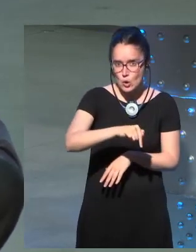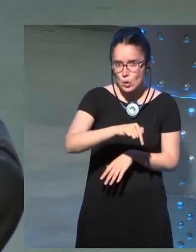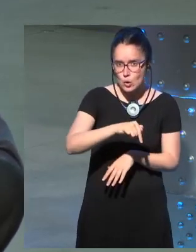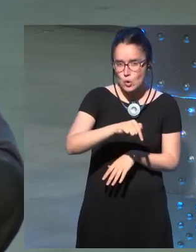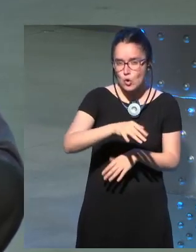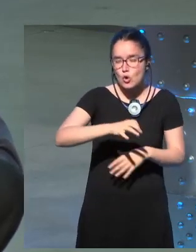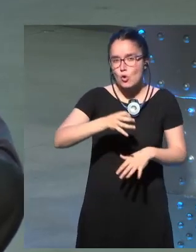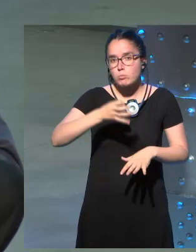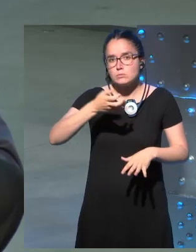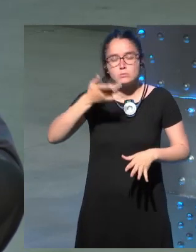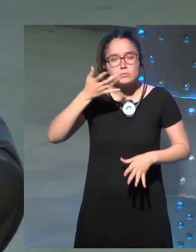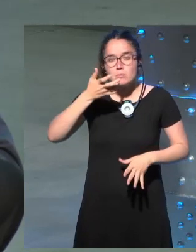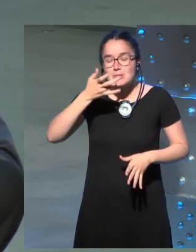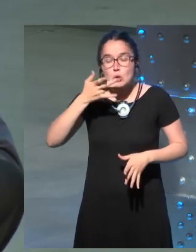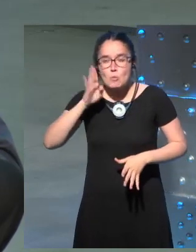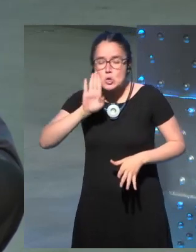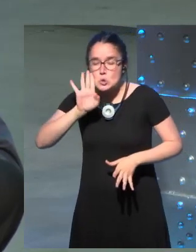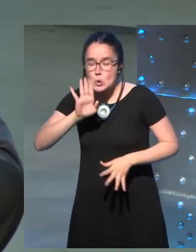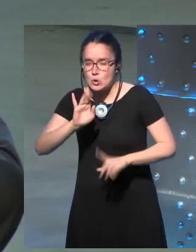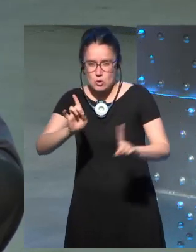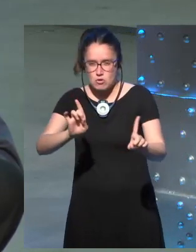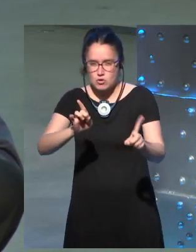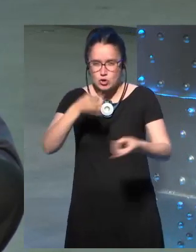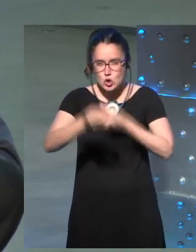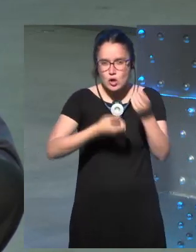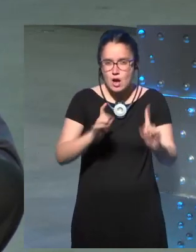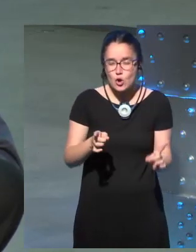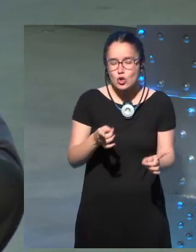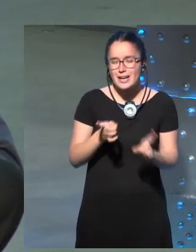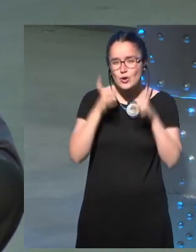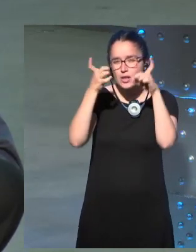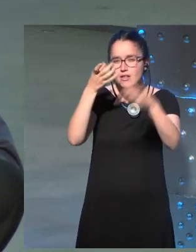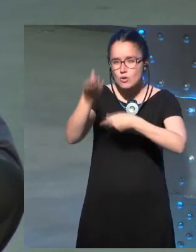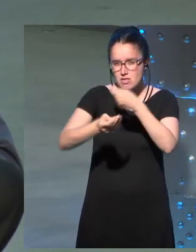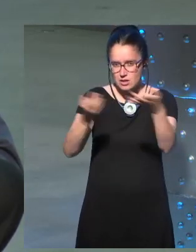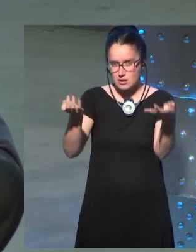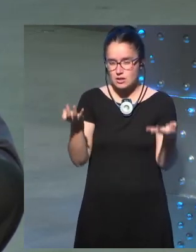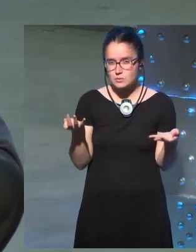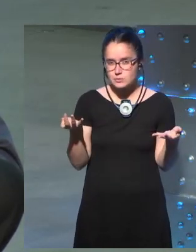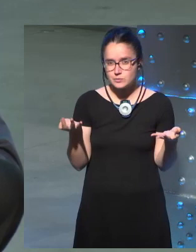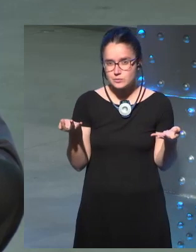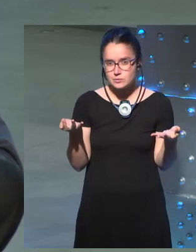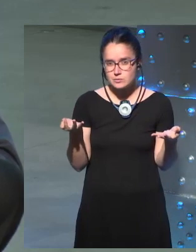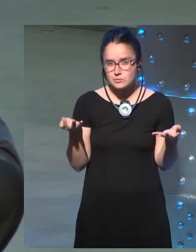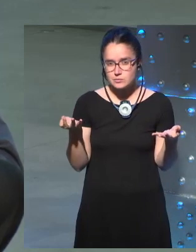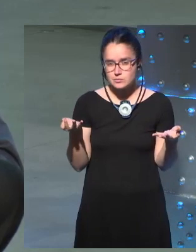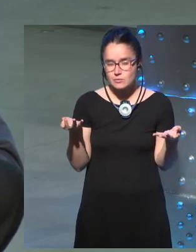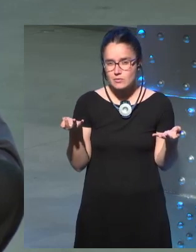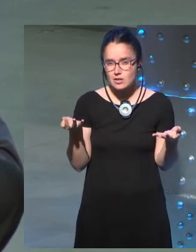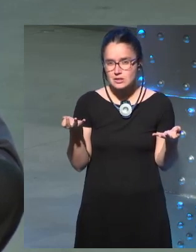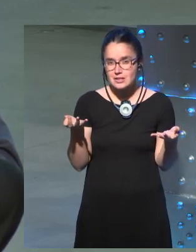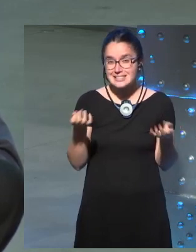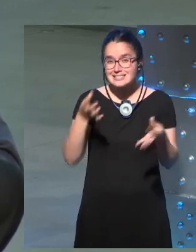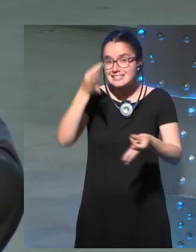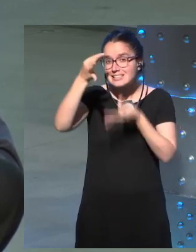lowly phenomenon. That's not what I'm doing. I'm trying to what I'm trying to do is to